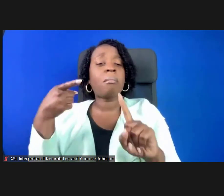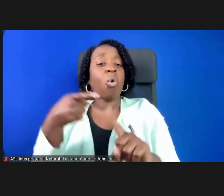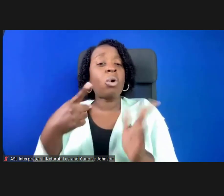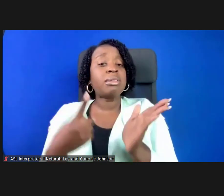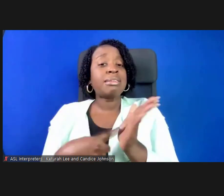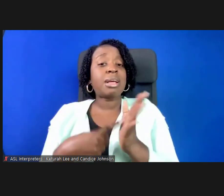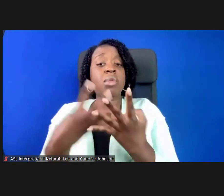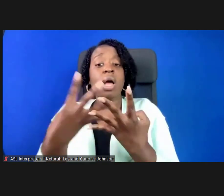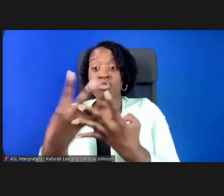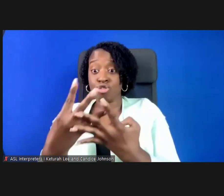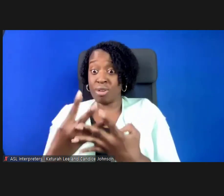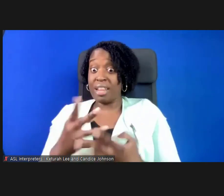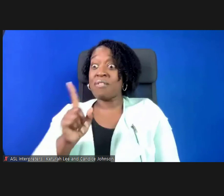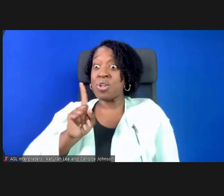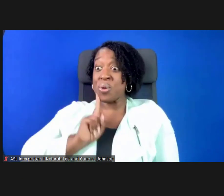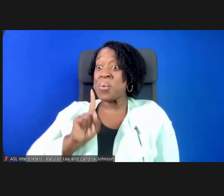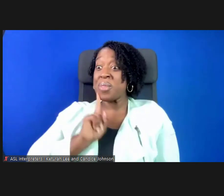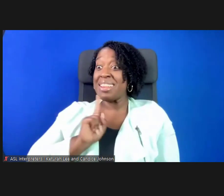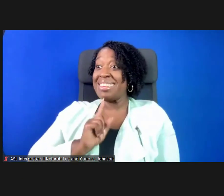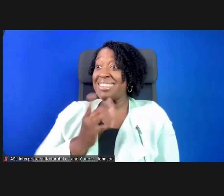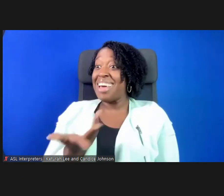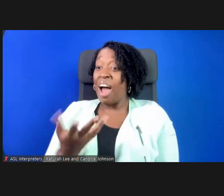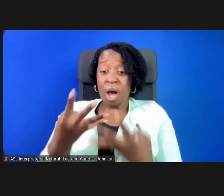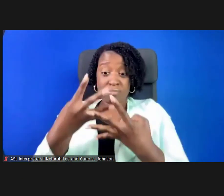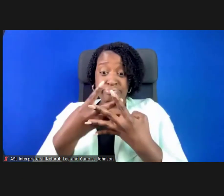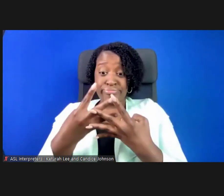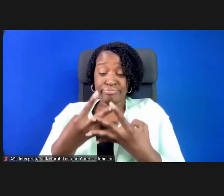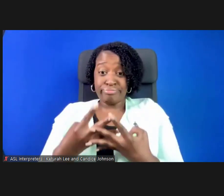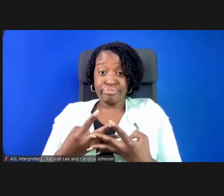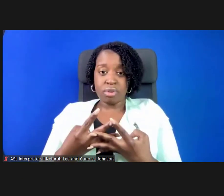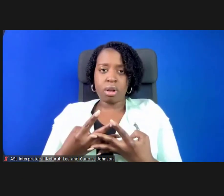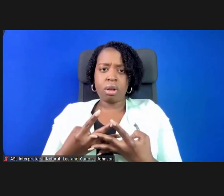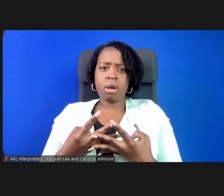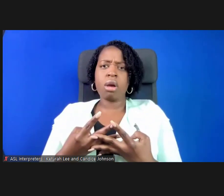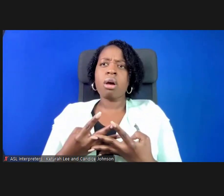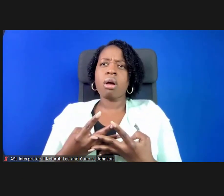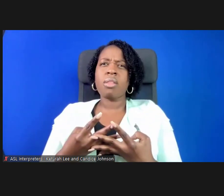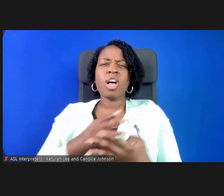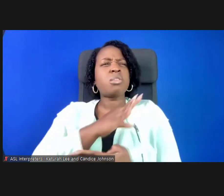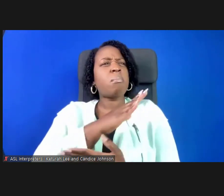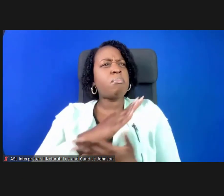for loneliness in and of itself becomes part of the intervention.